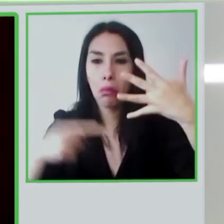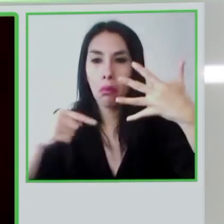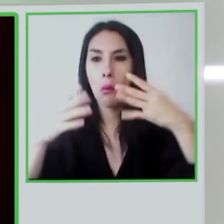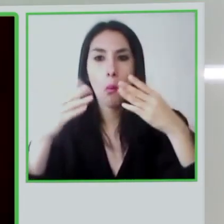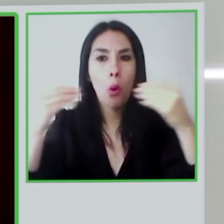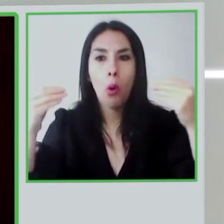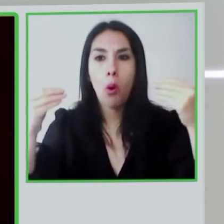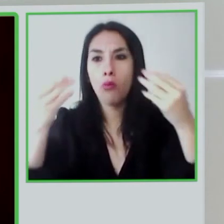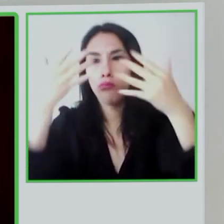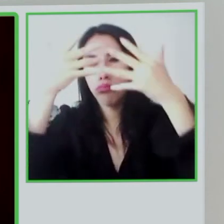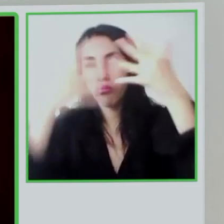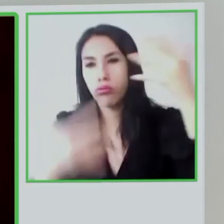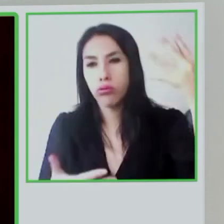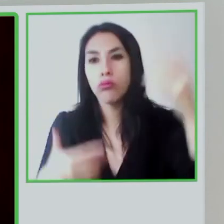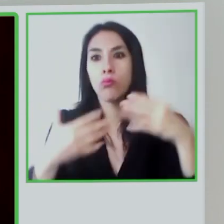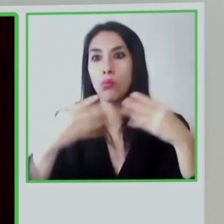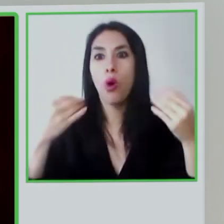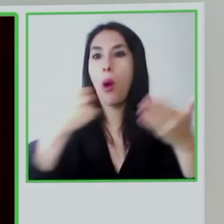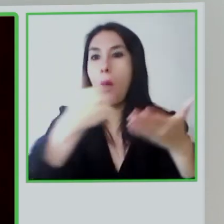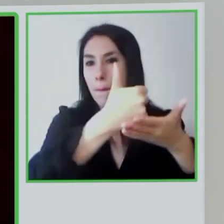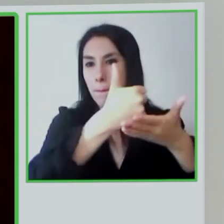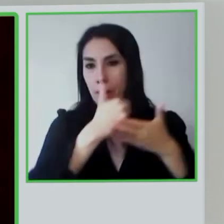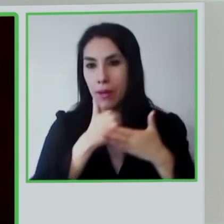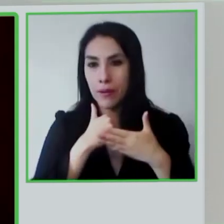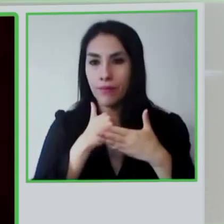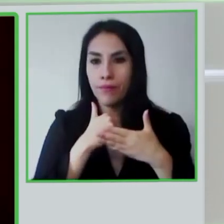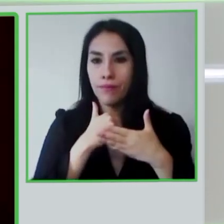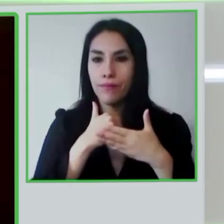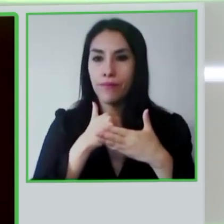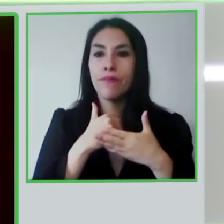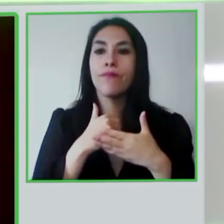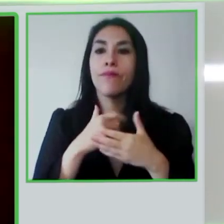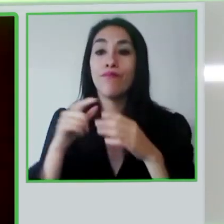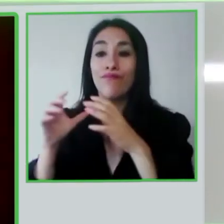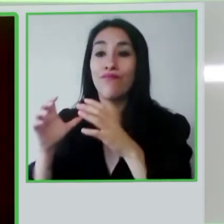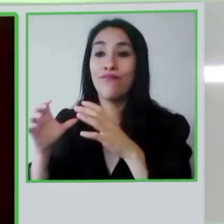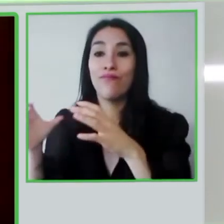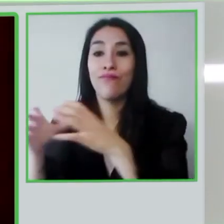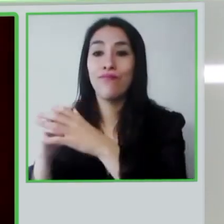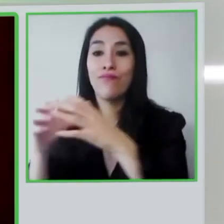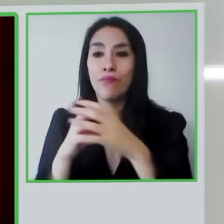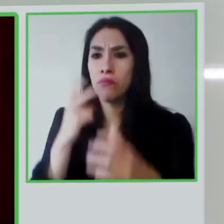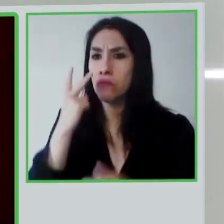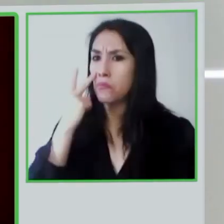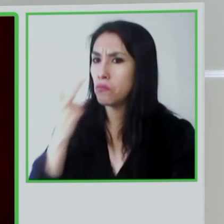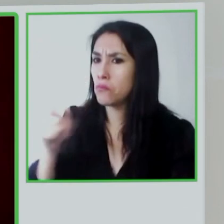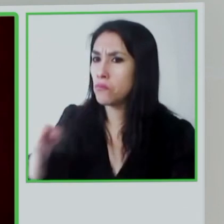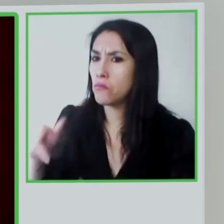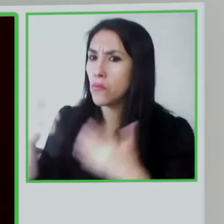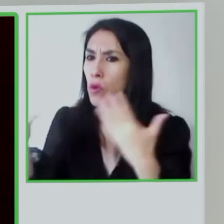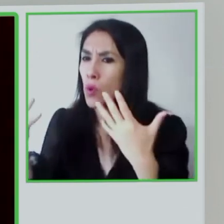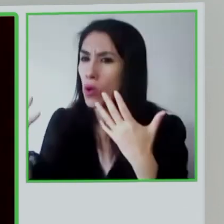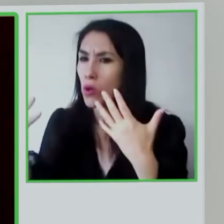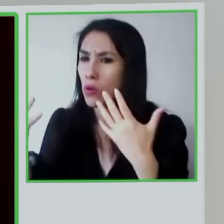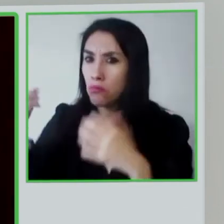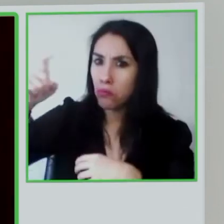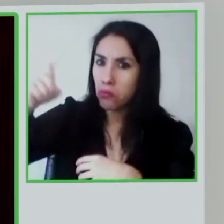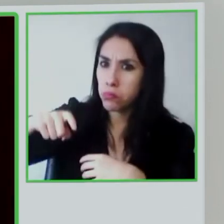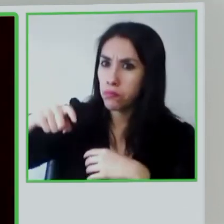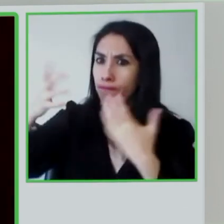And it's something very useful because we are convinced that organizations need to invest in improving the